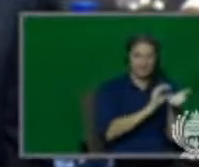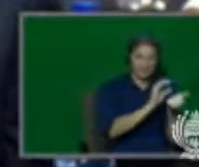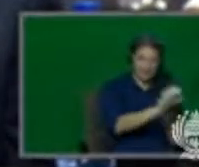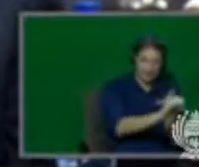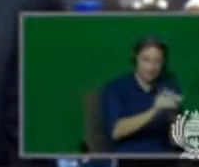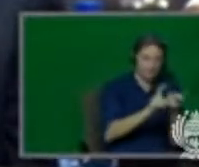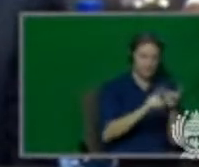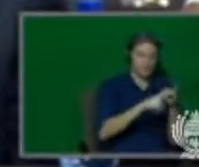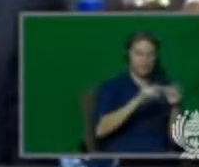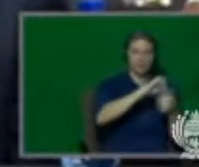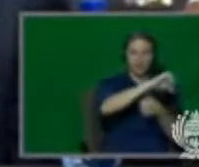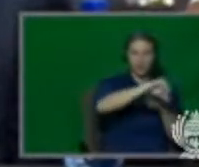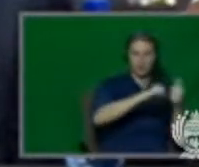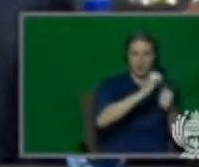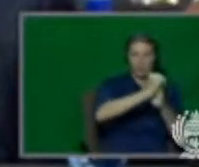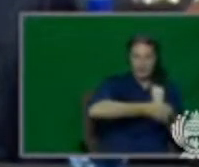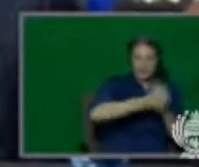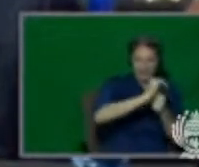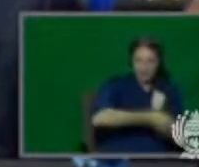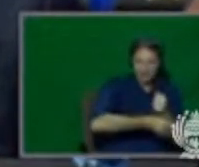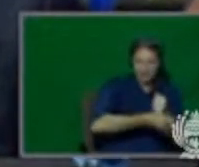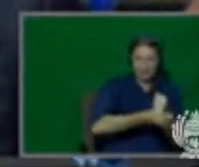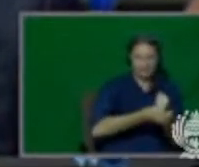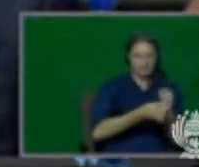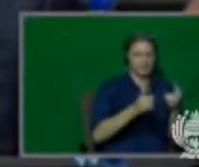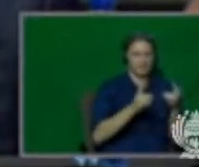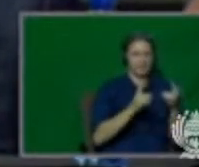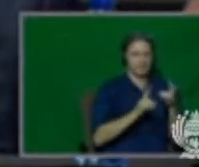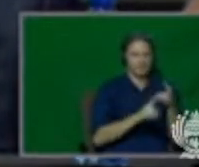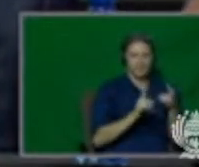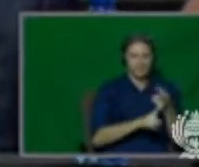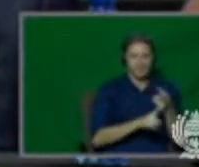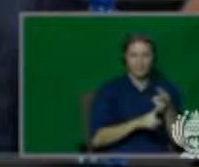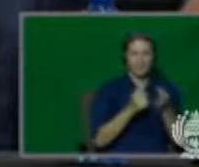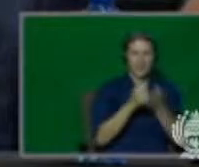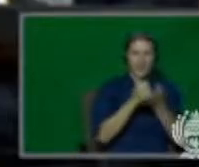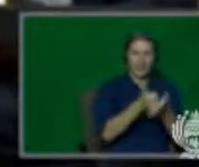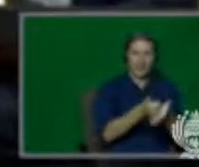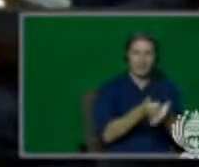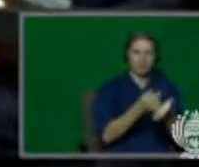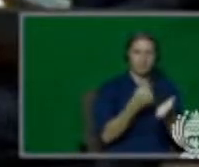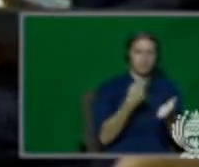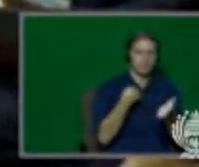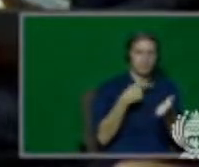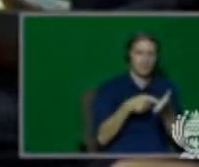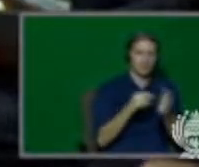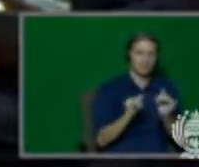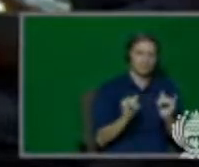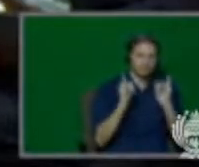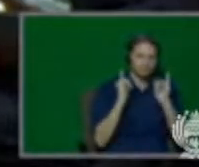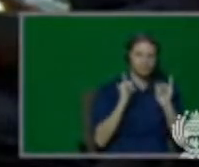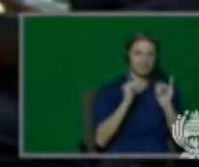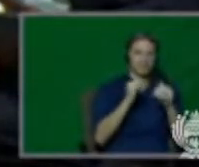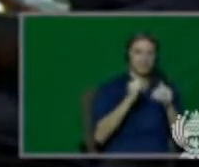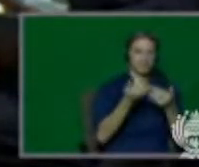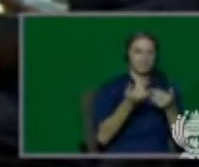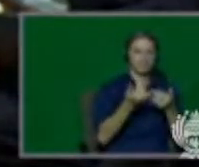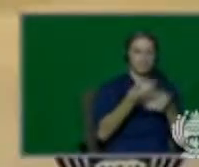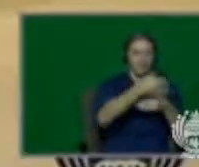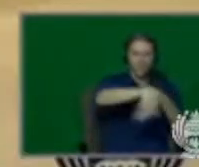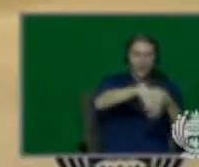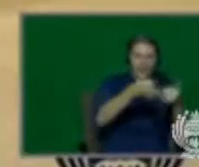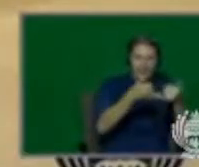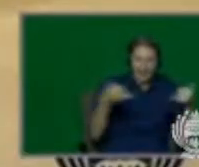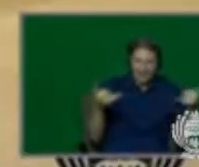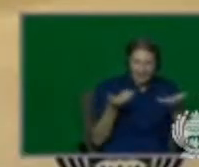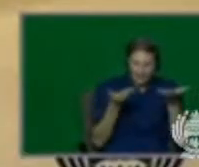a higher than anticipated public service wage bill, a provisional allocation for critical frontline services.